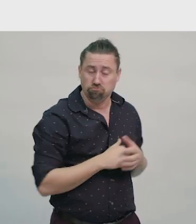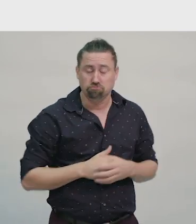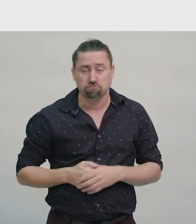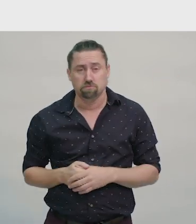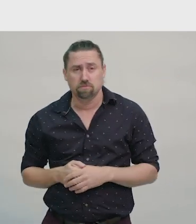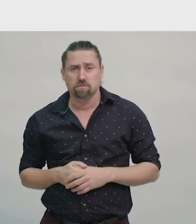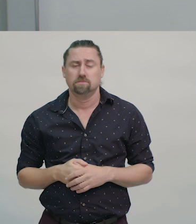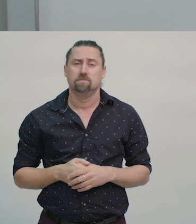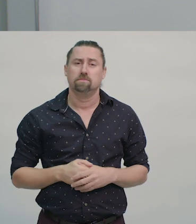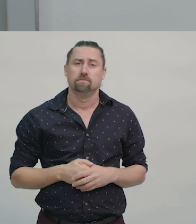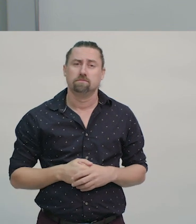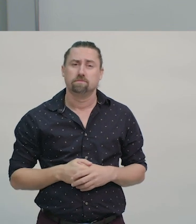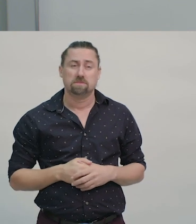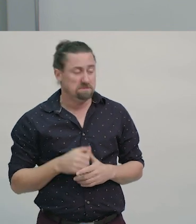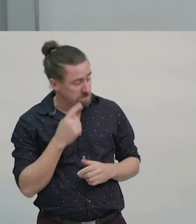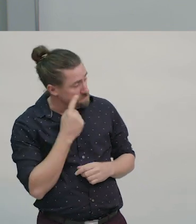in length.